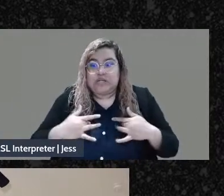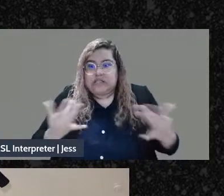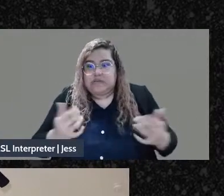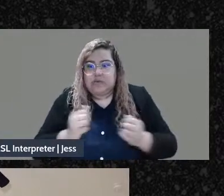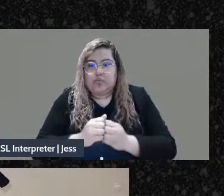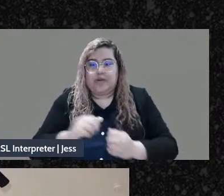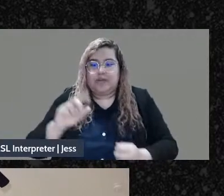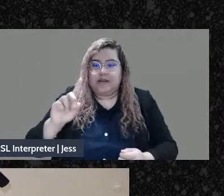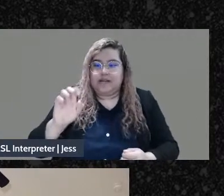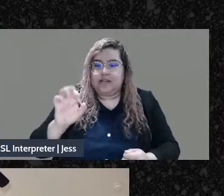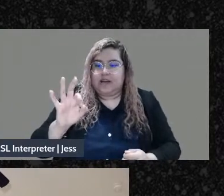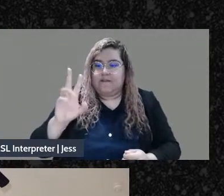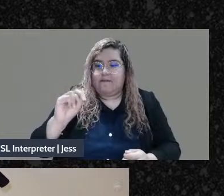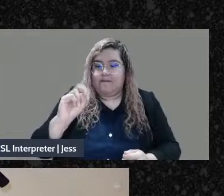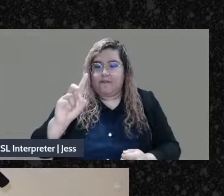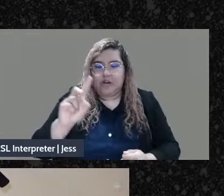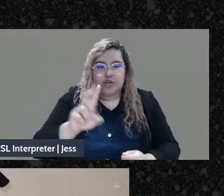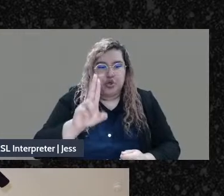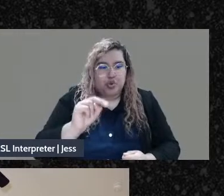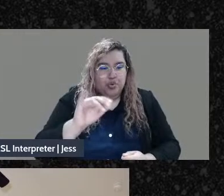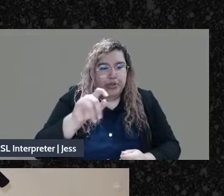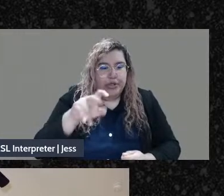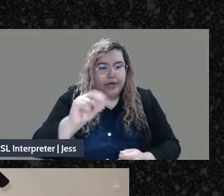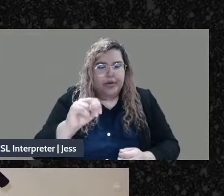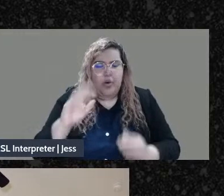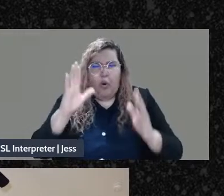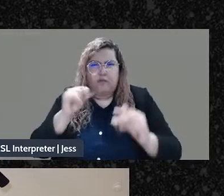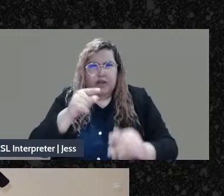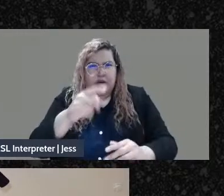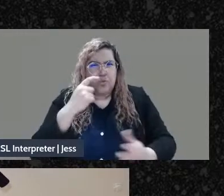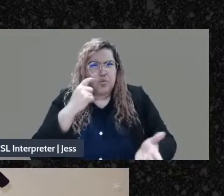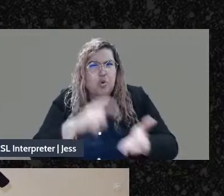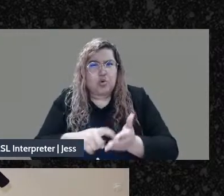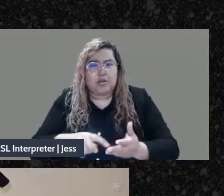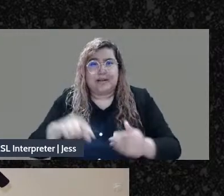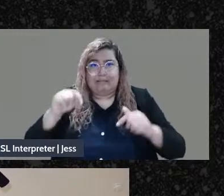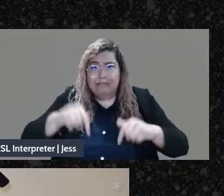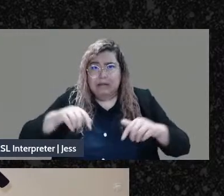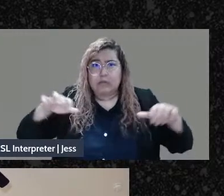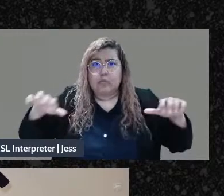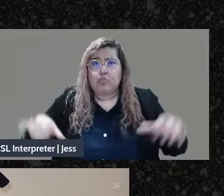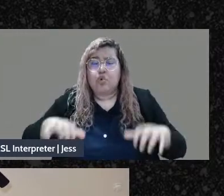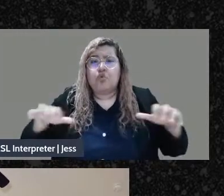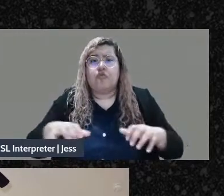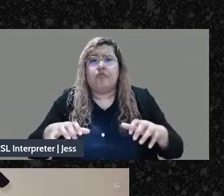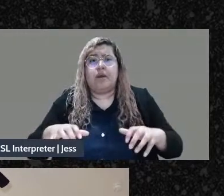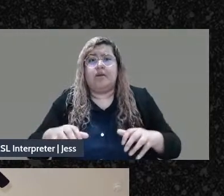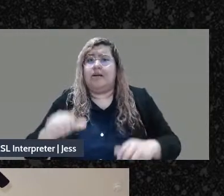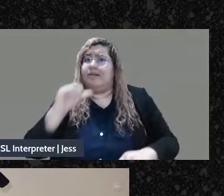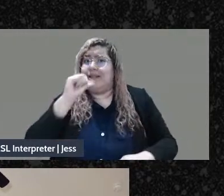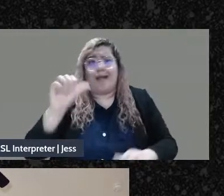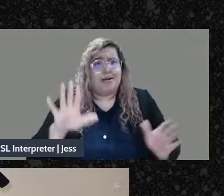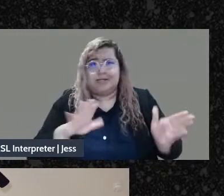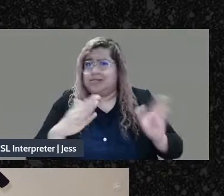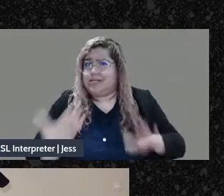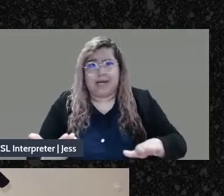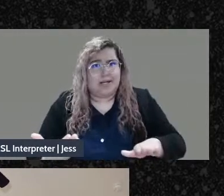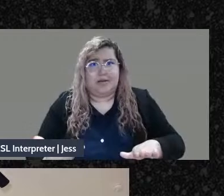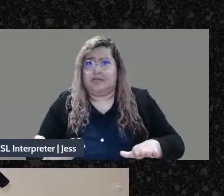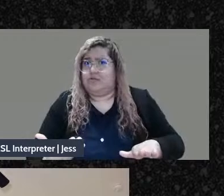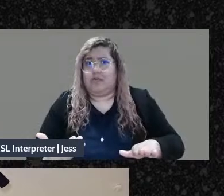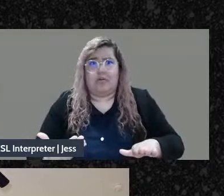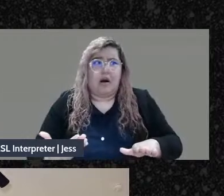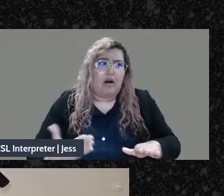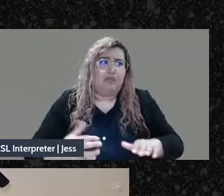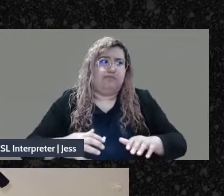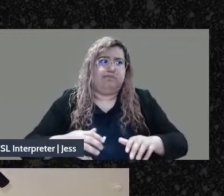I hope that people take away from it that the defund movement is absolutely not dead. It's far from it, no